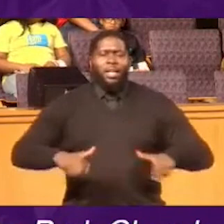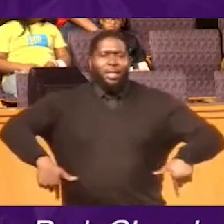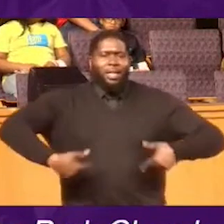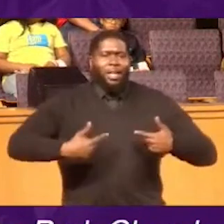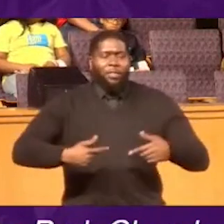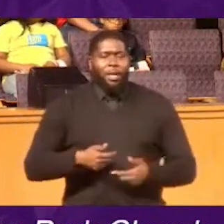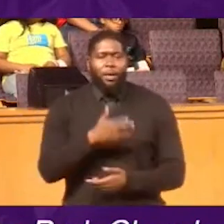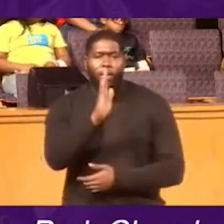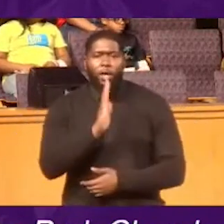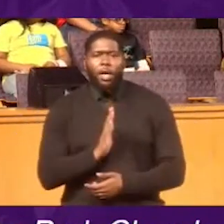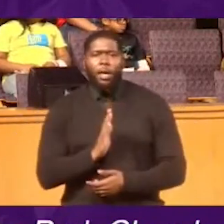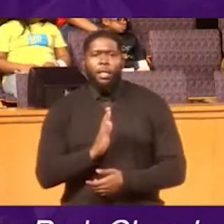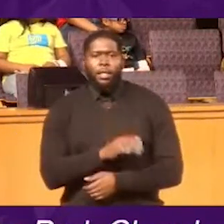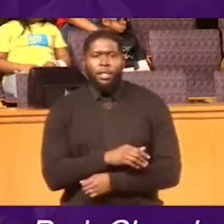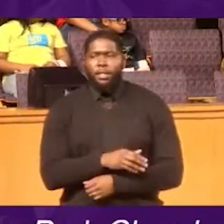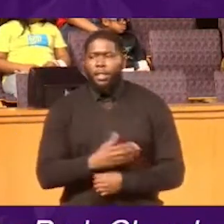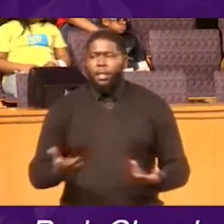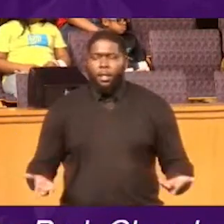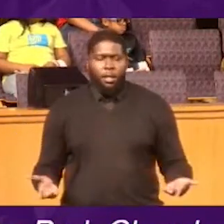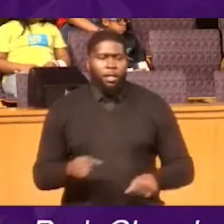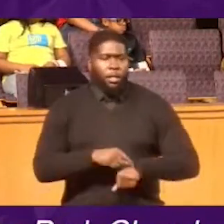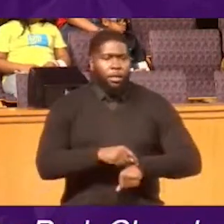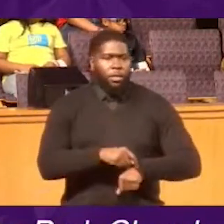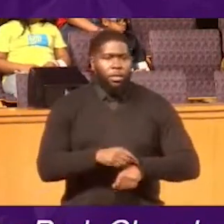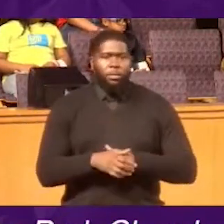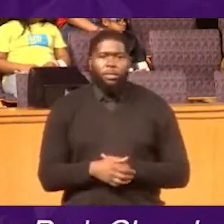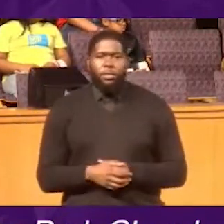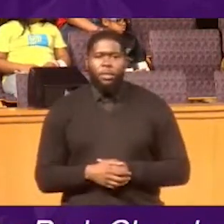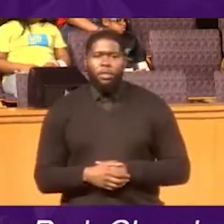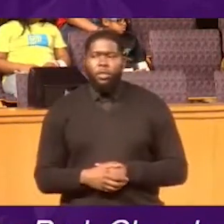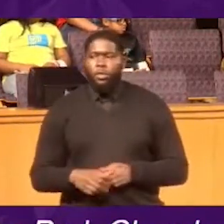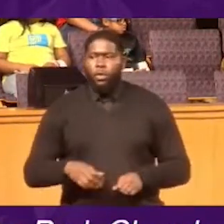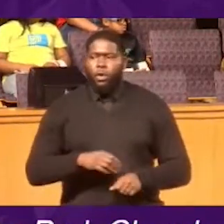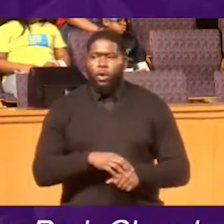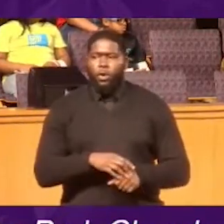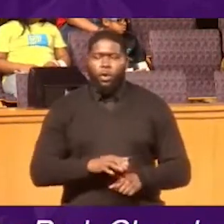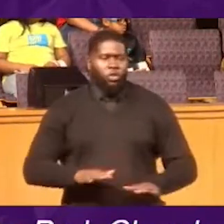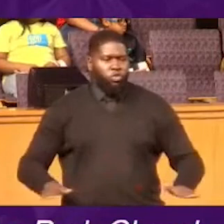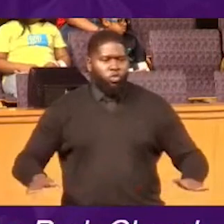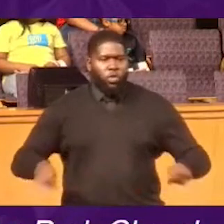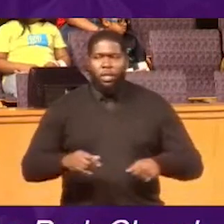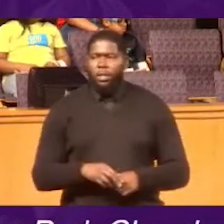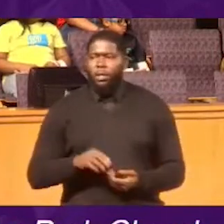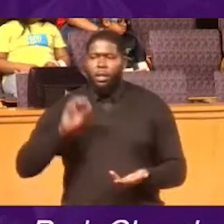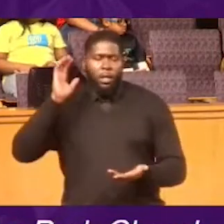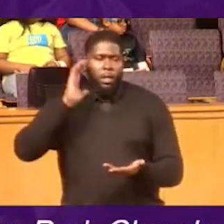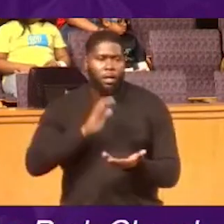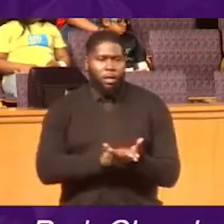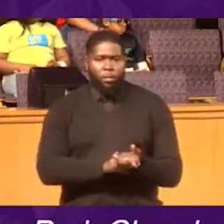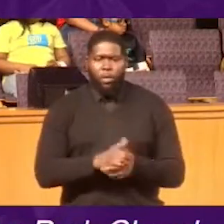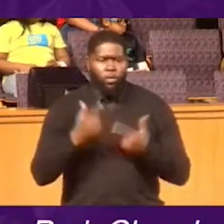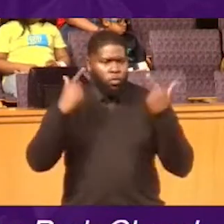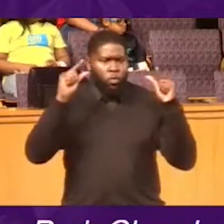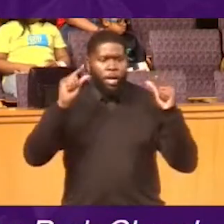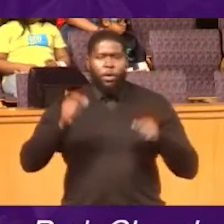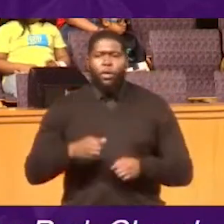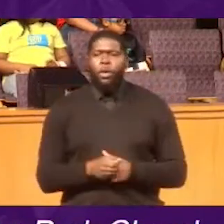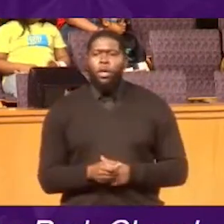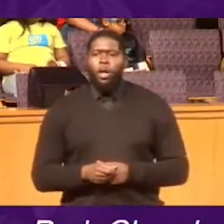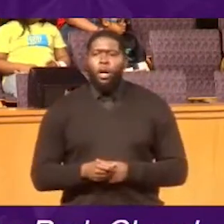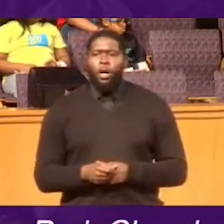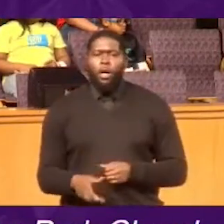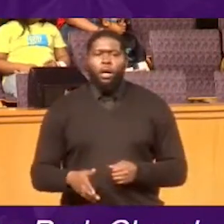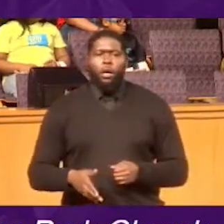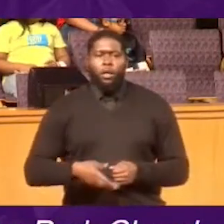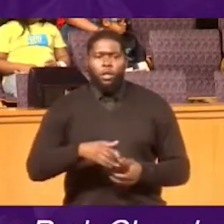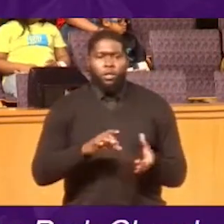is there in good times and bad. And to my children and to my husband, there is no greater joy than being your mom and